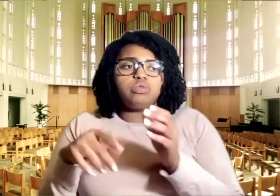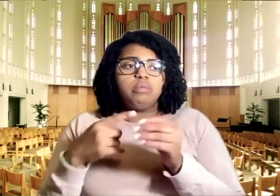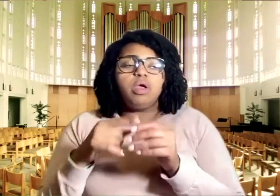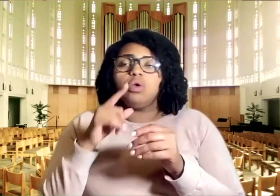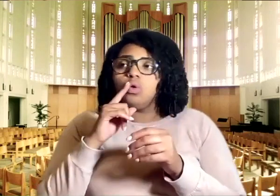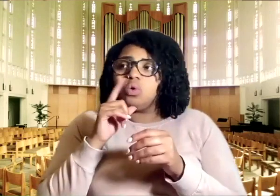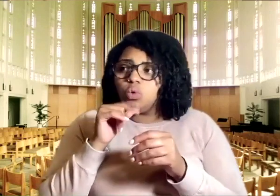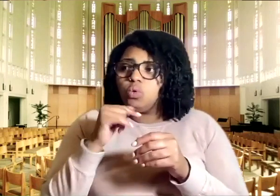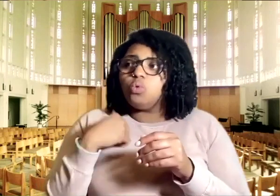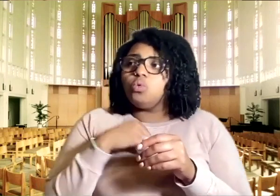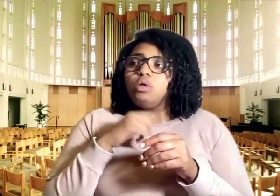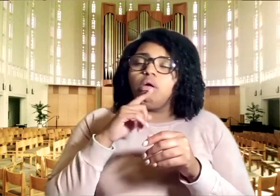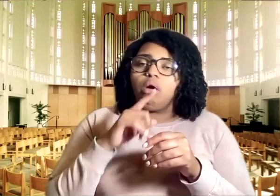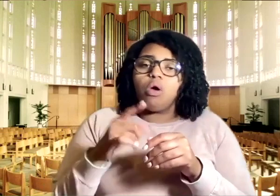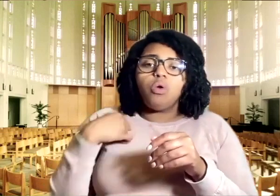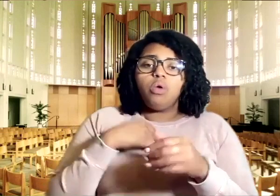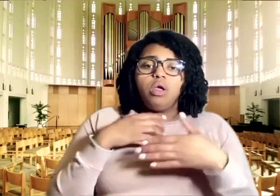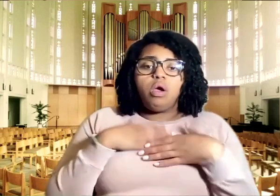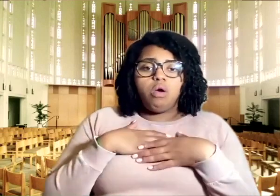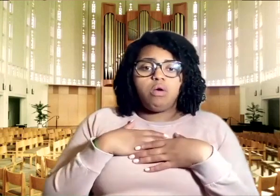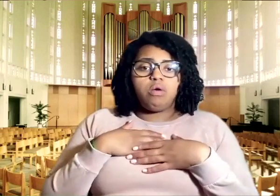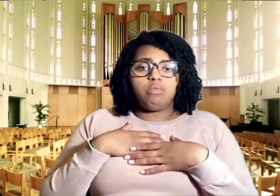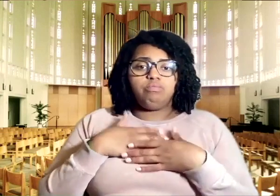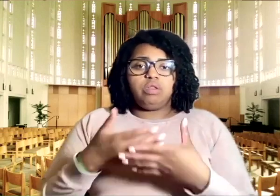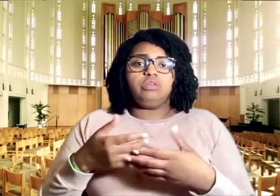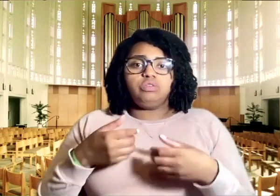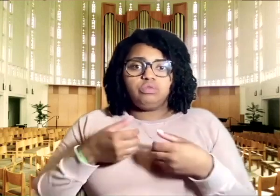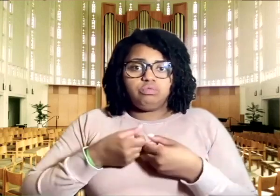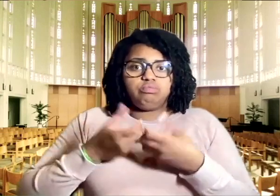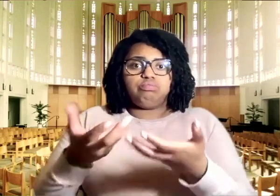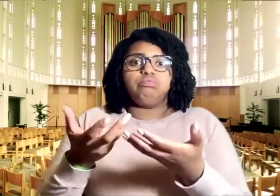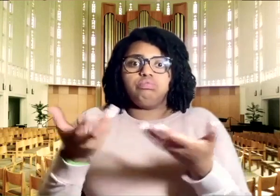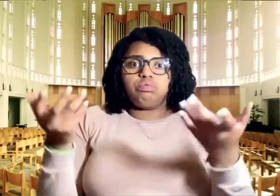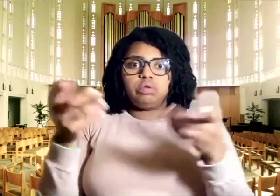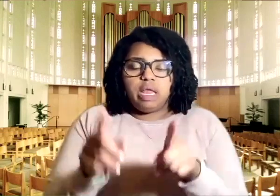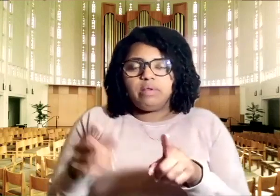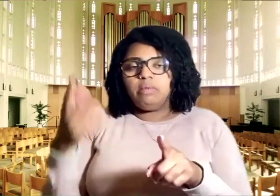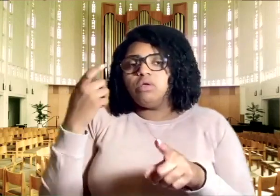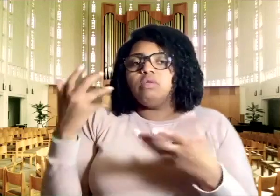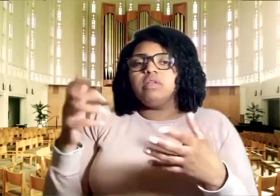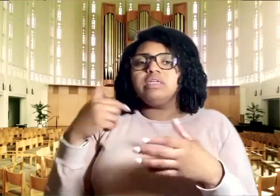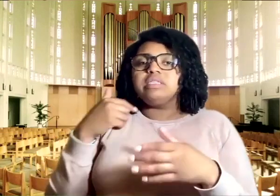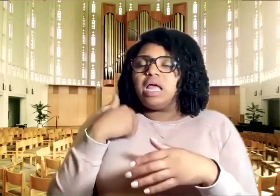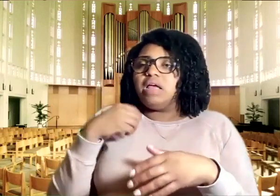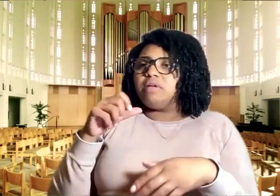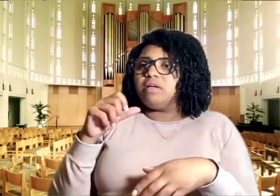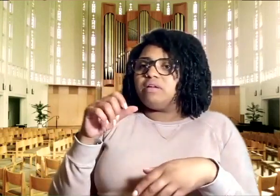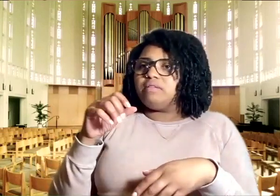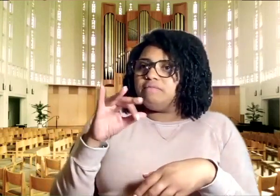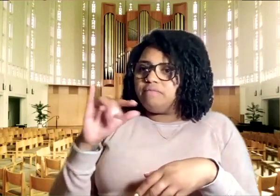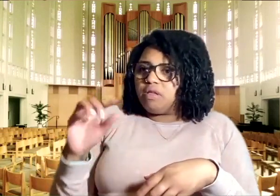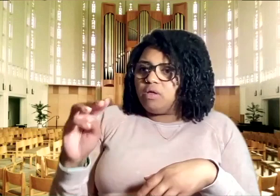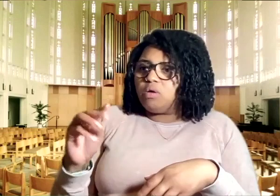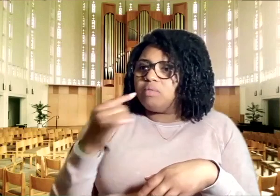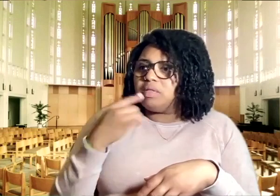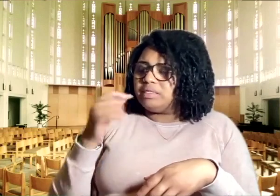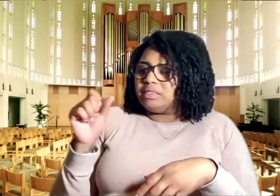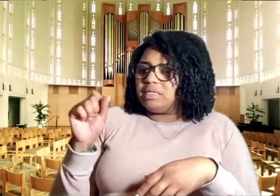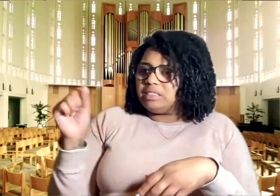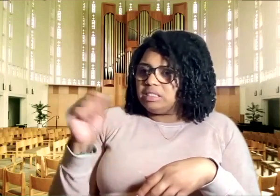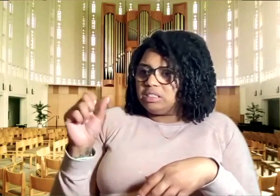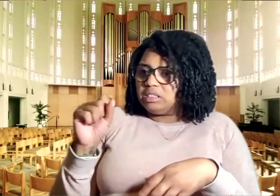confessing because we can have a film that says Seattle is dying, but the church has not figured out how to create its